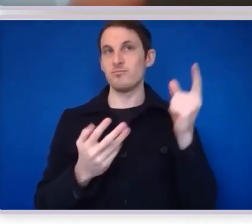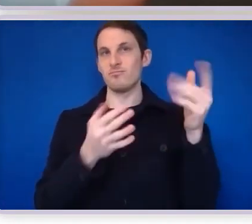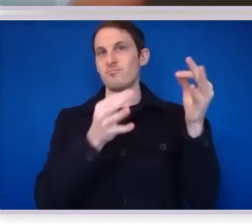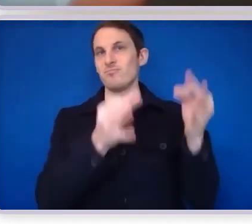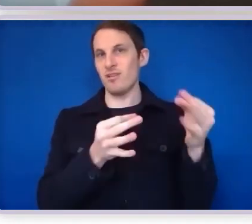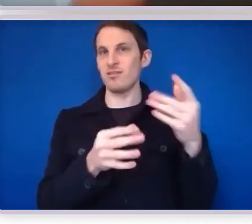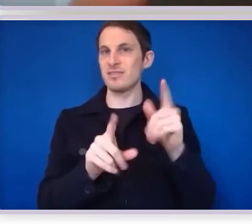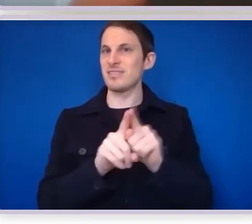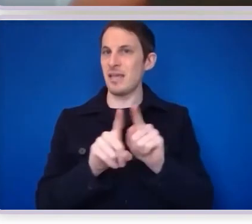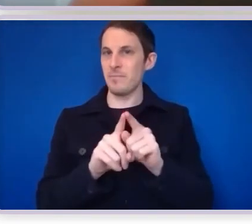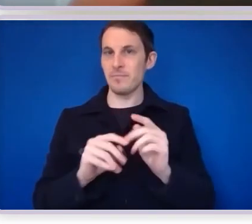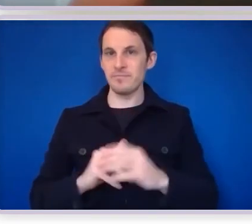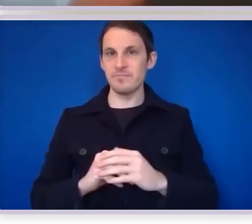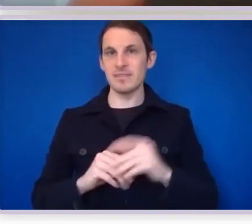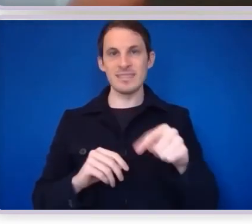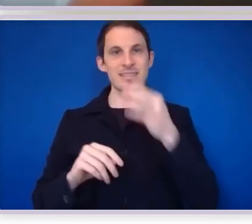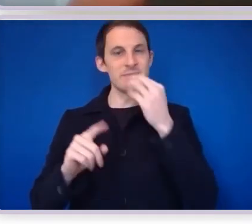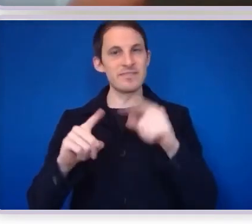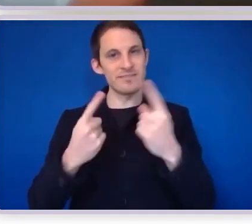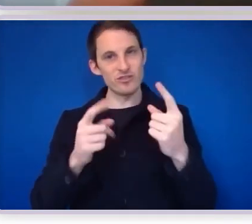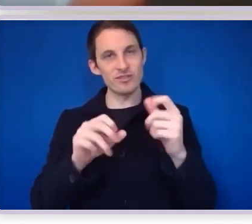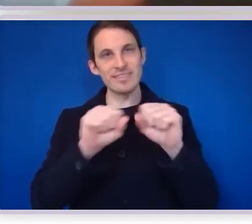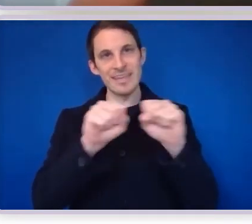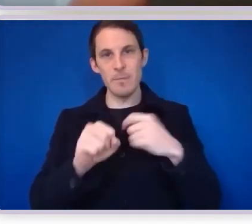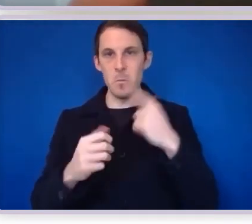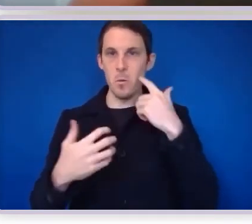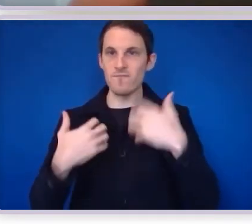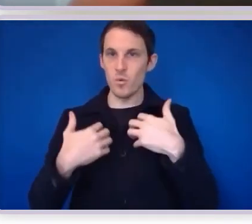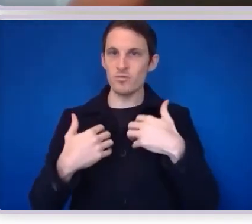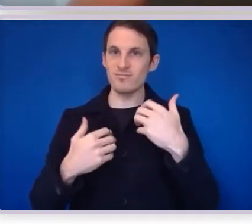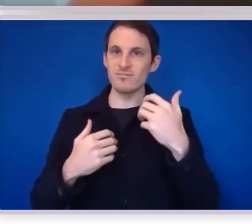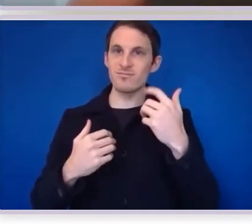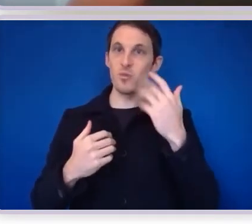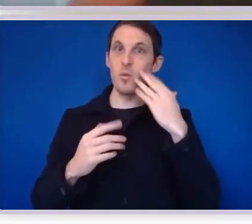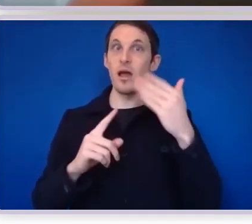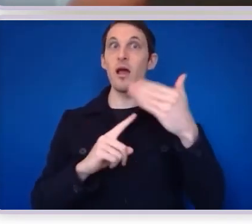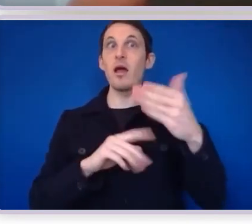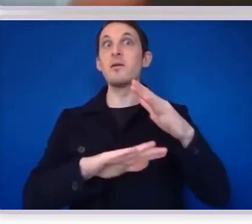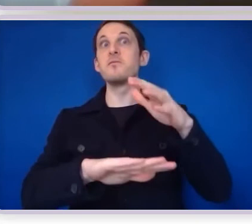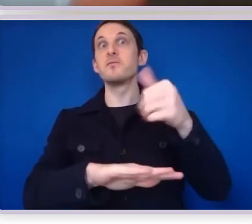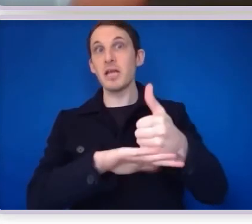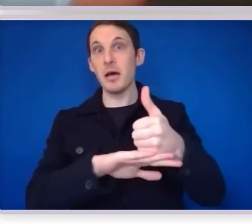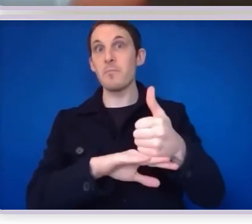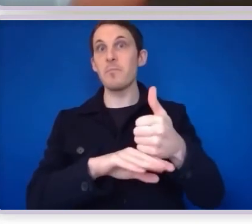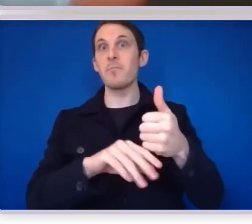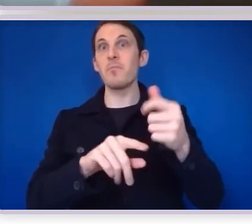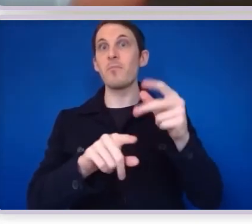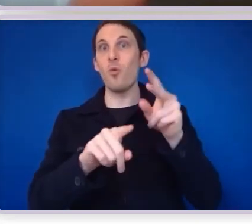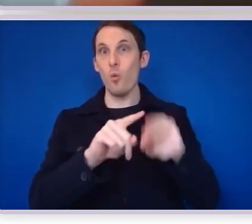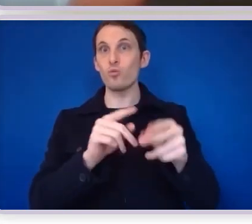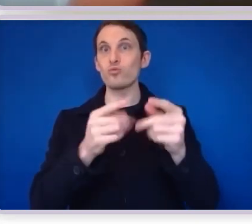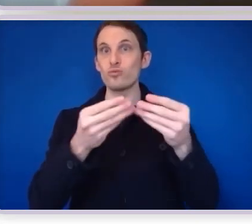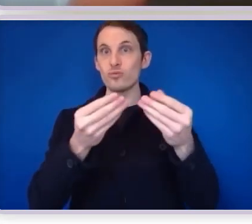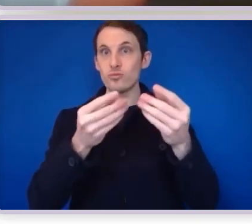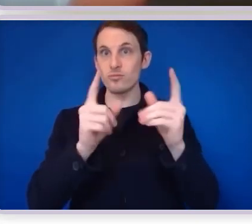different scheme, and I look forward to coming back and chatting to you about that in the lead up to the launch of that scheme. But it's a